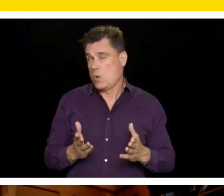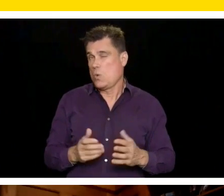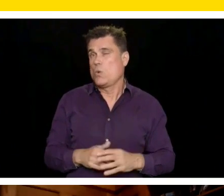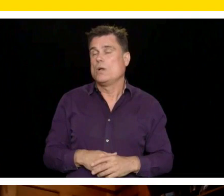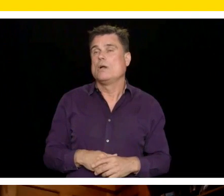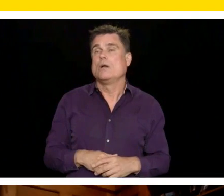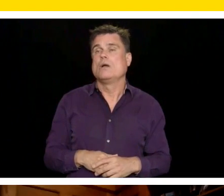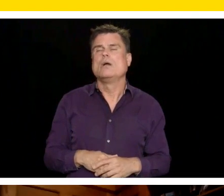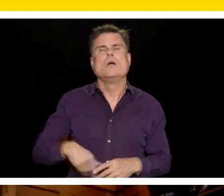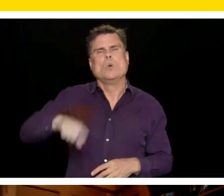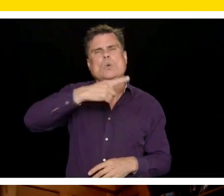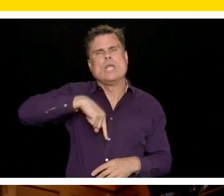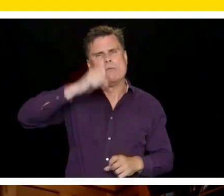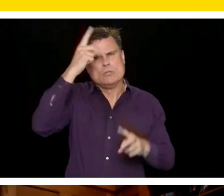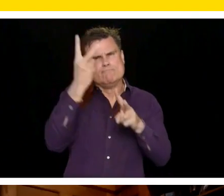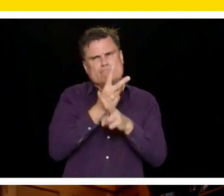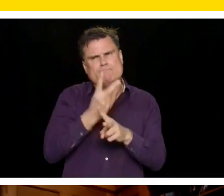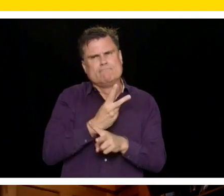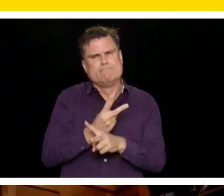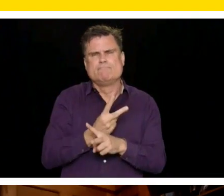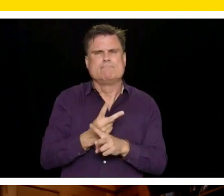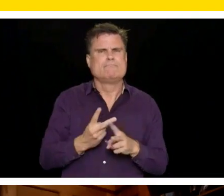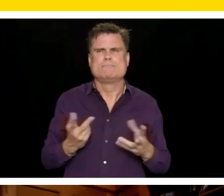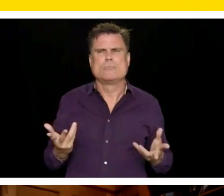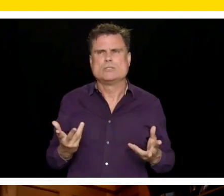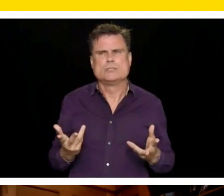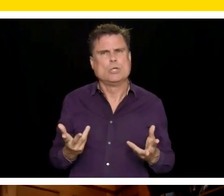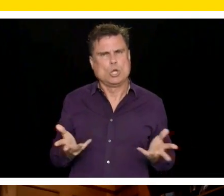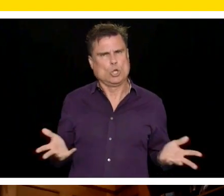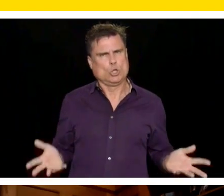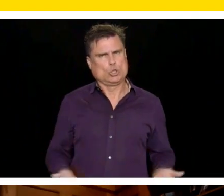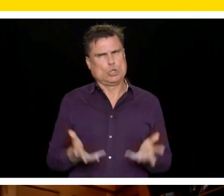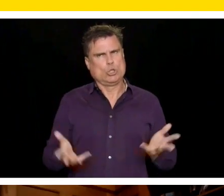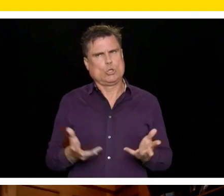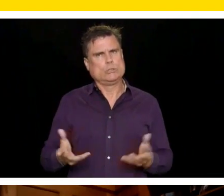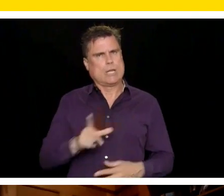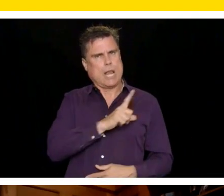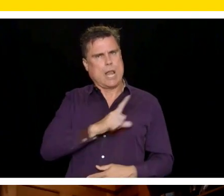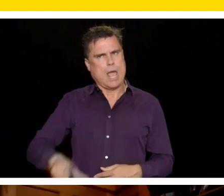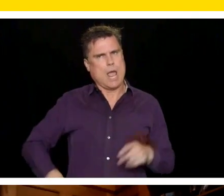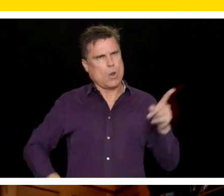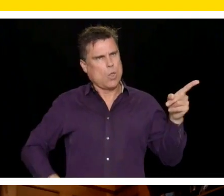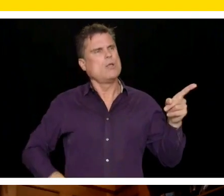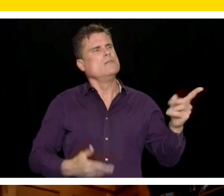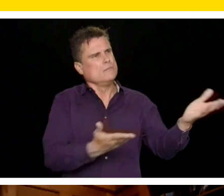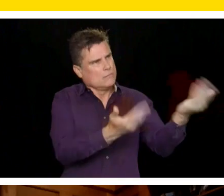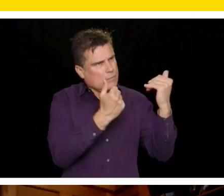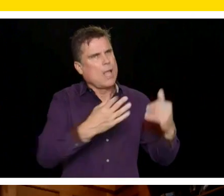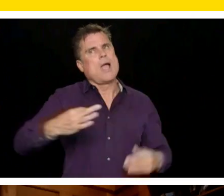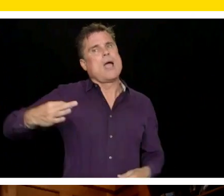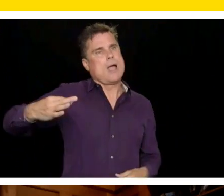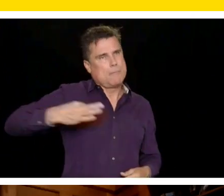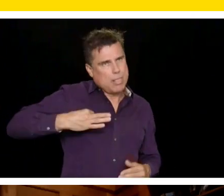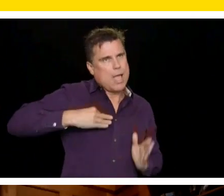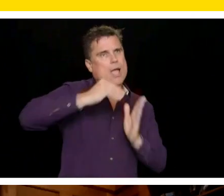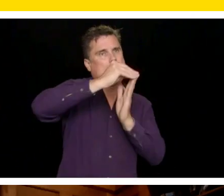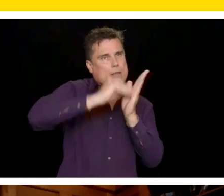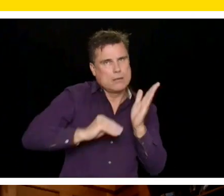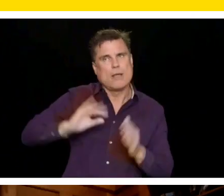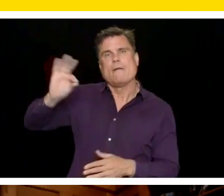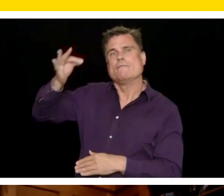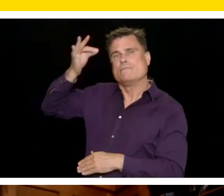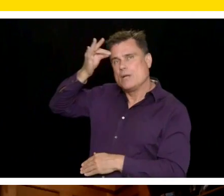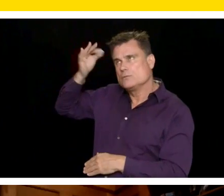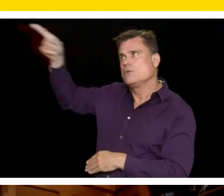the federal government program, because that's where we saw the biggest gap, is that landlords did not have incentive